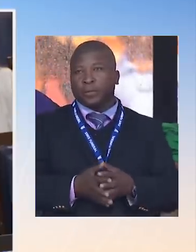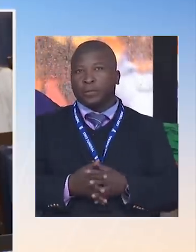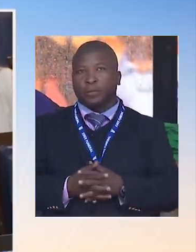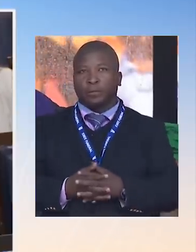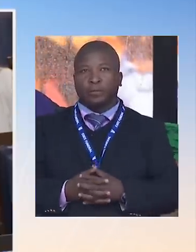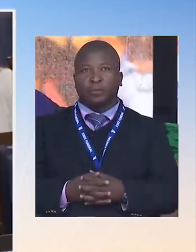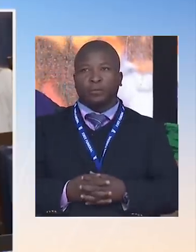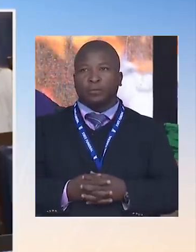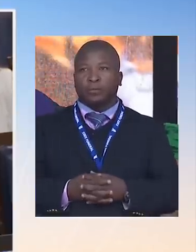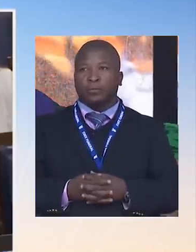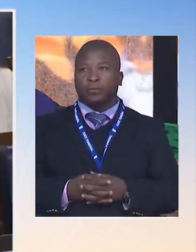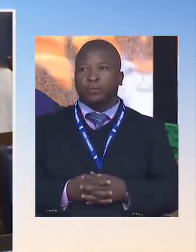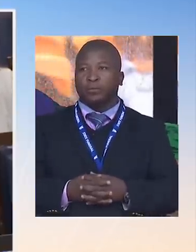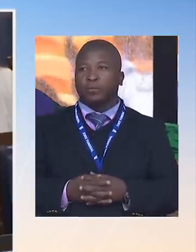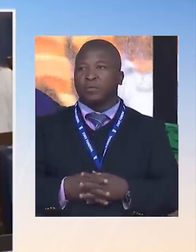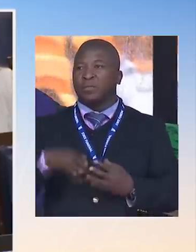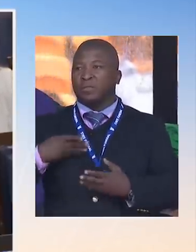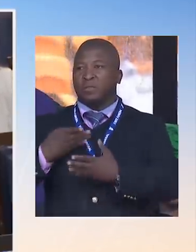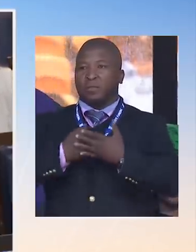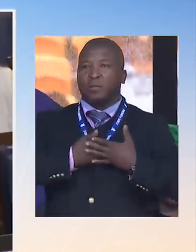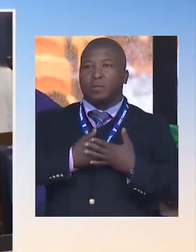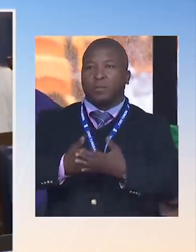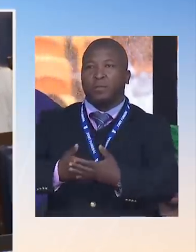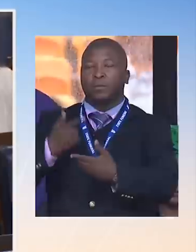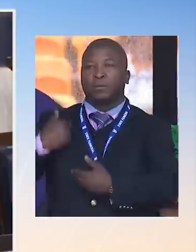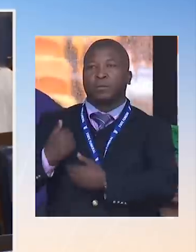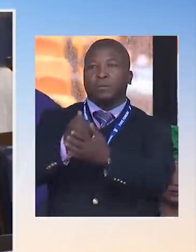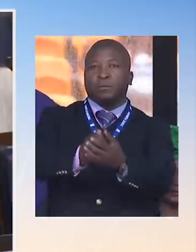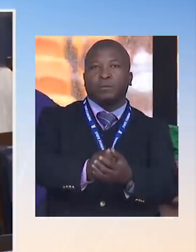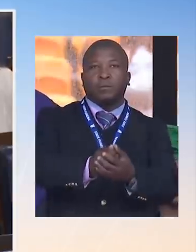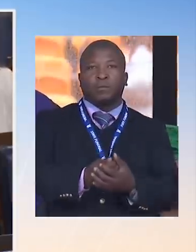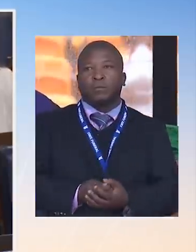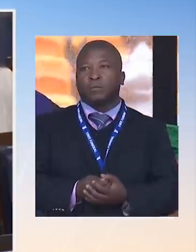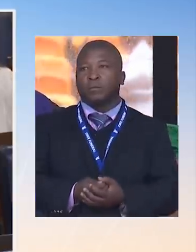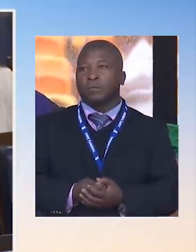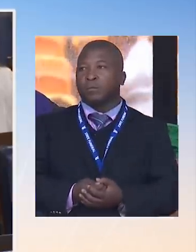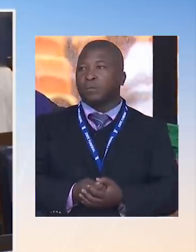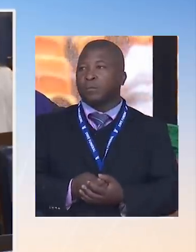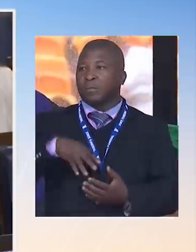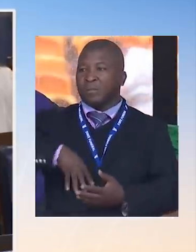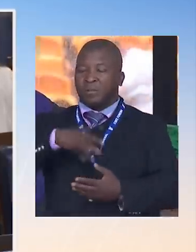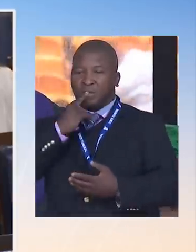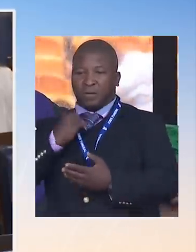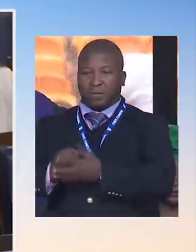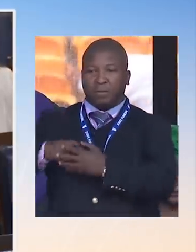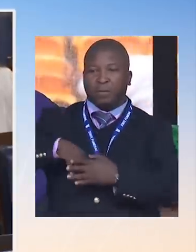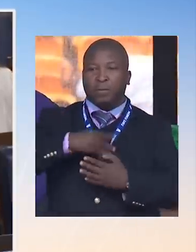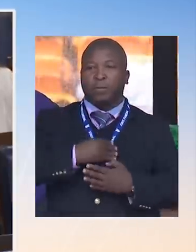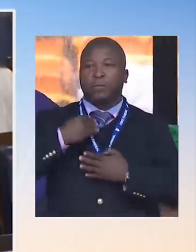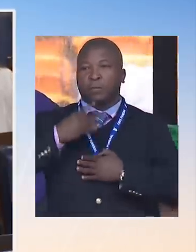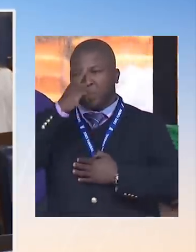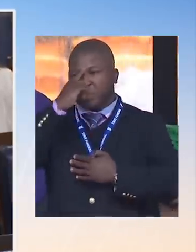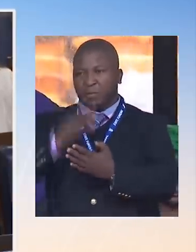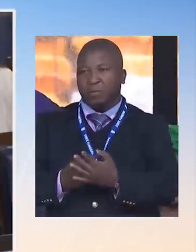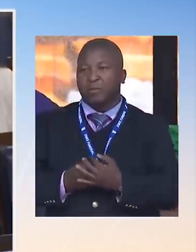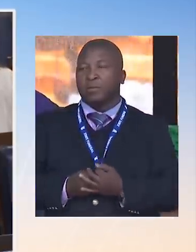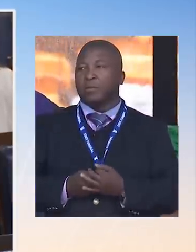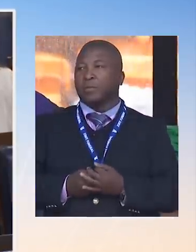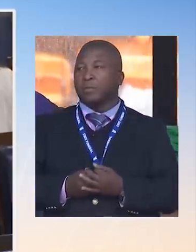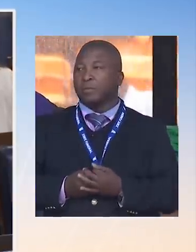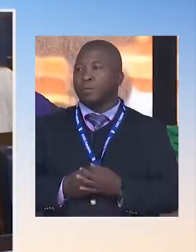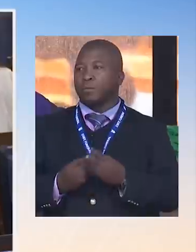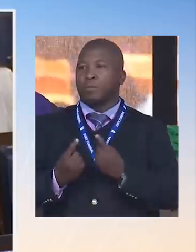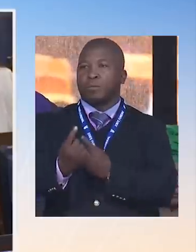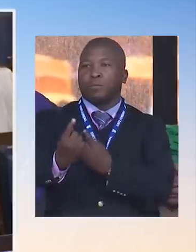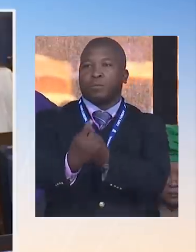George Floyd. Has the president been briefed on the developments so far? And he condemned the death, certainly when it happened. Does he believe